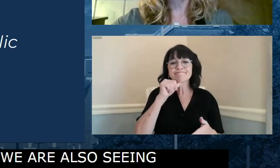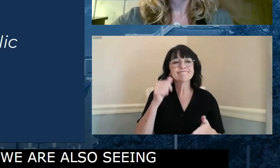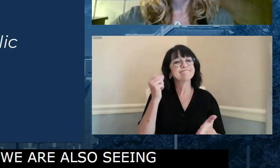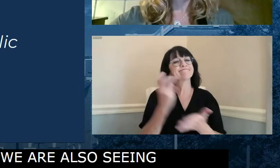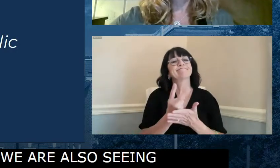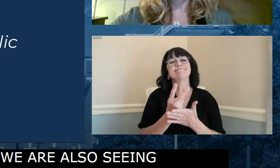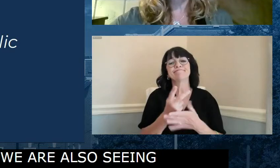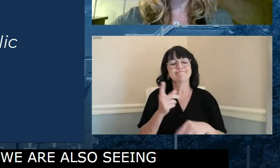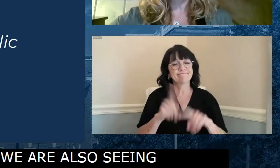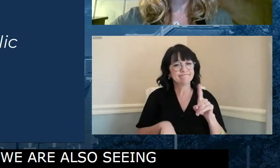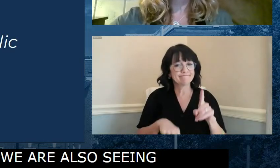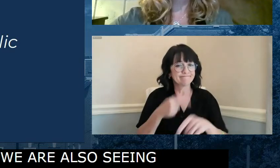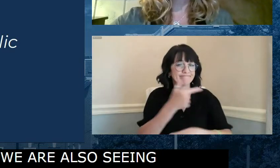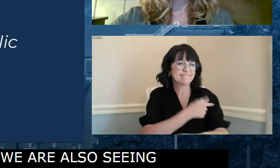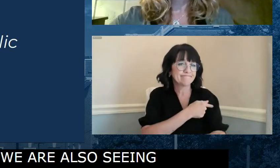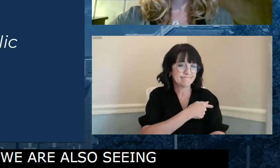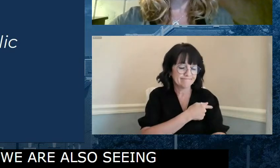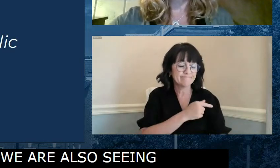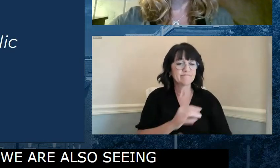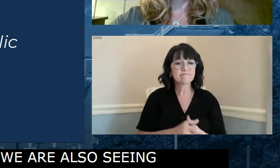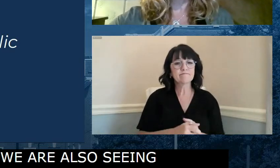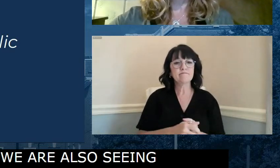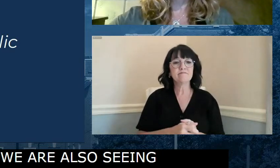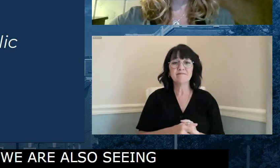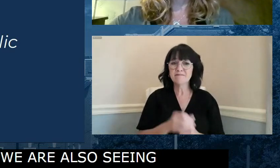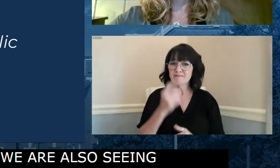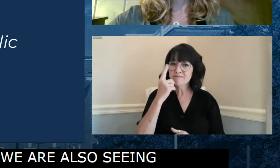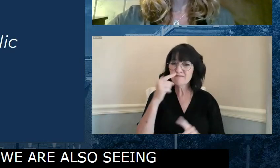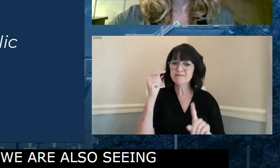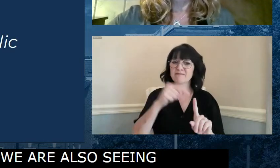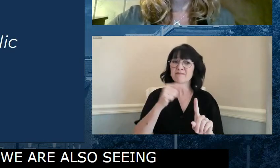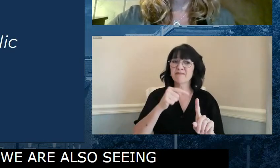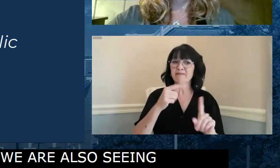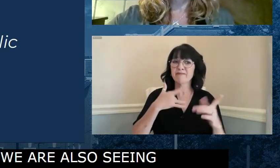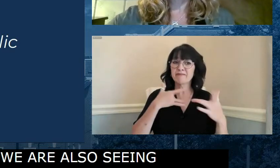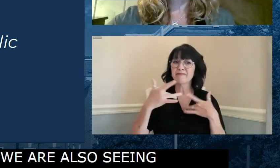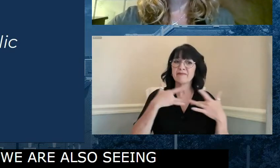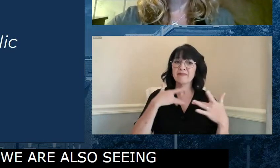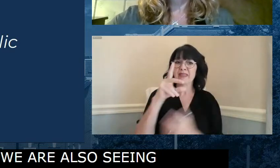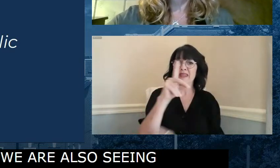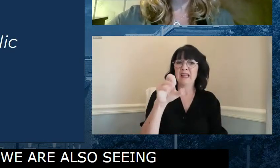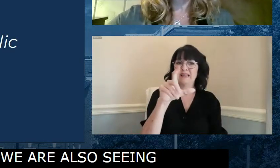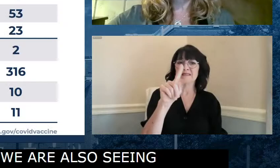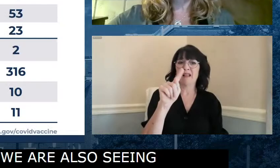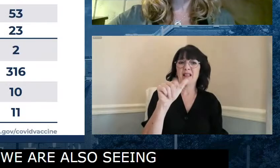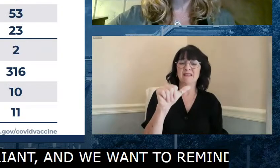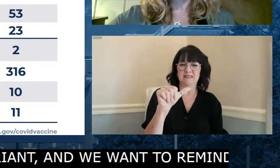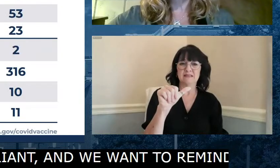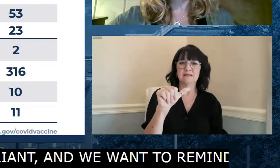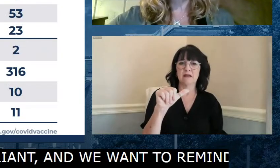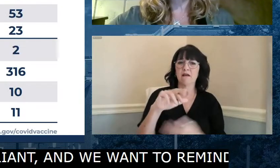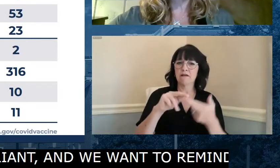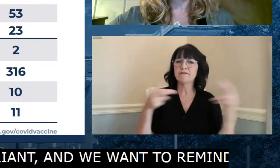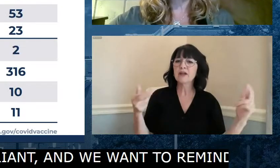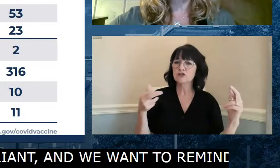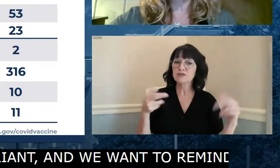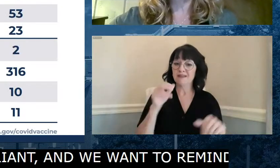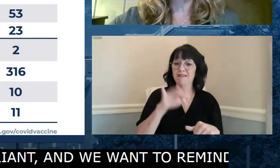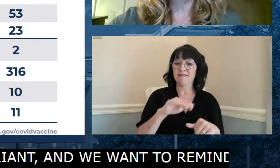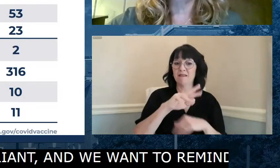variant, and we want to remind folks that this is this variant is more